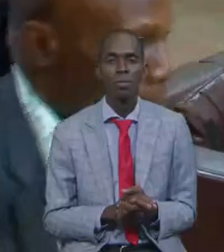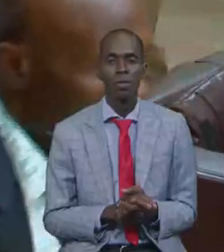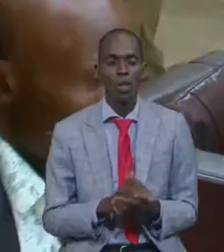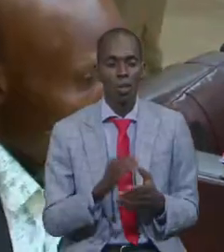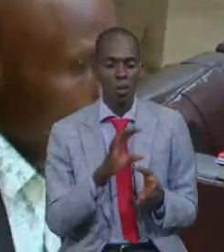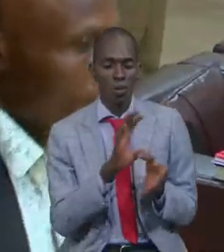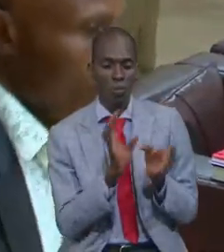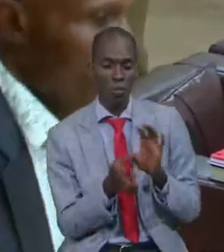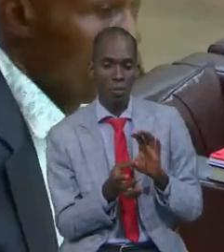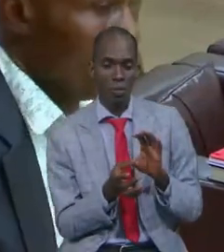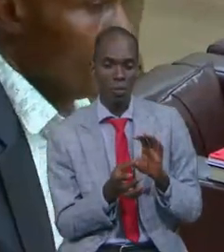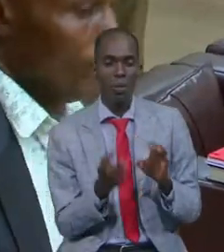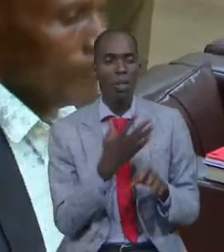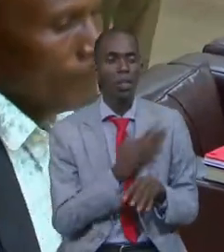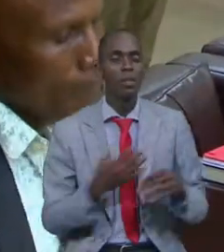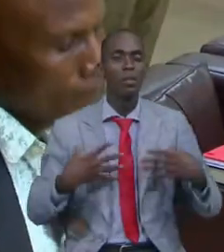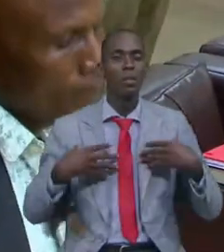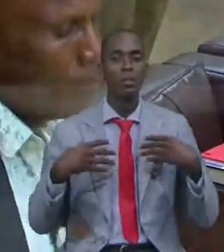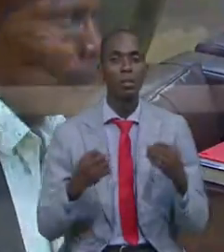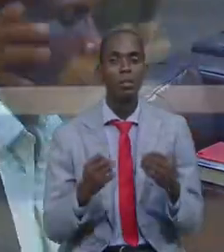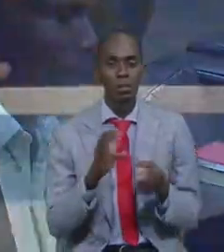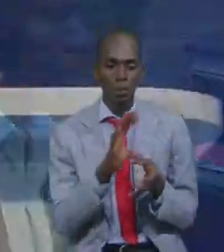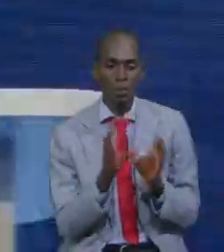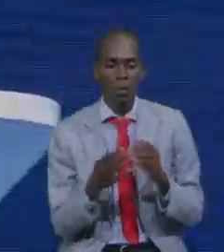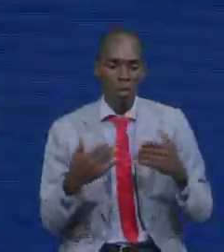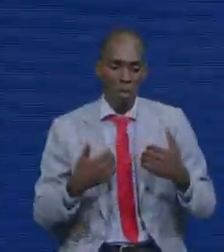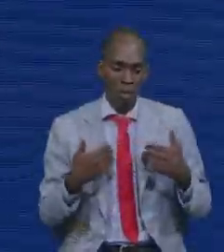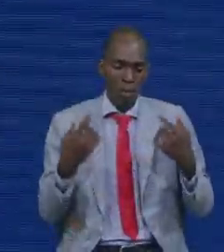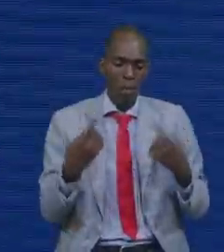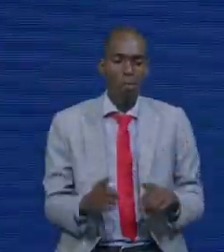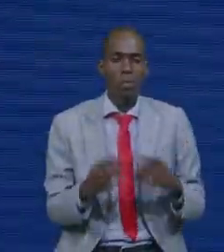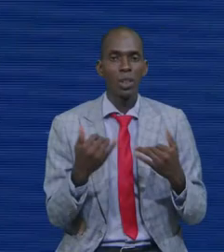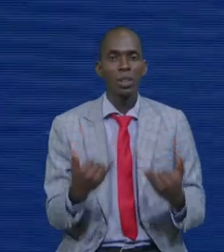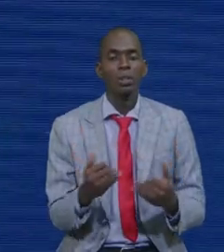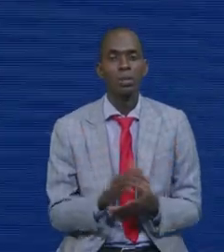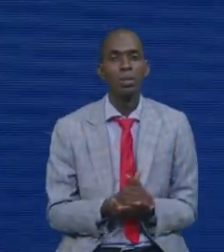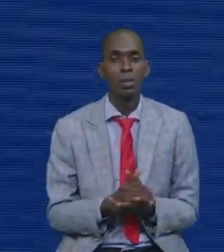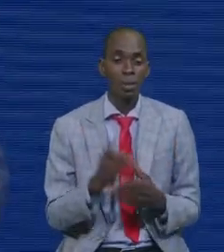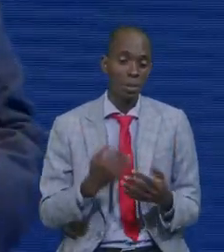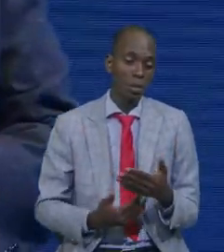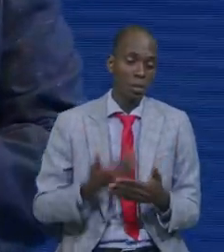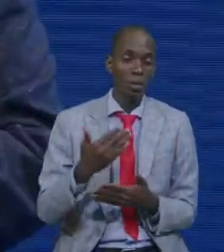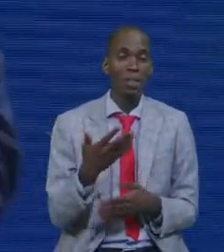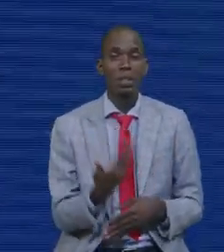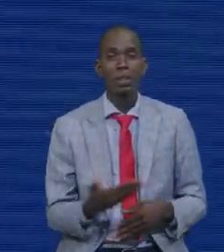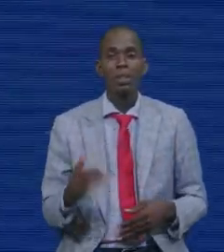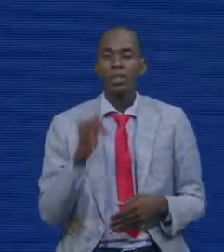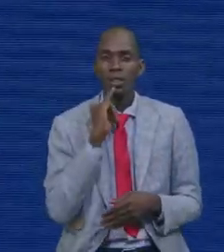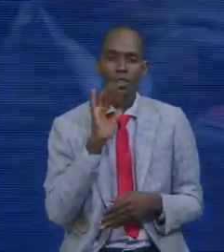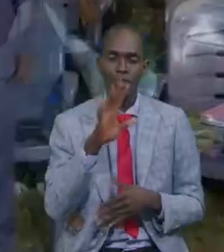Conversion and cure. Conversion has taken place now. The next thing is your